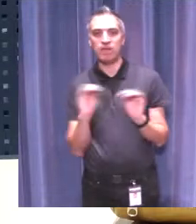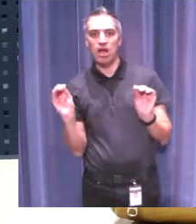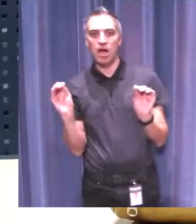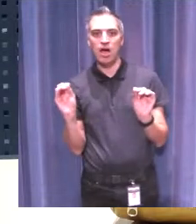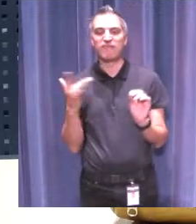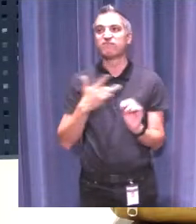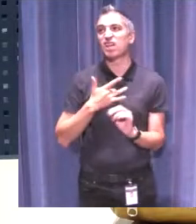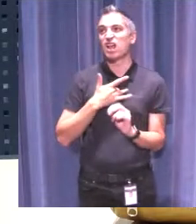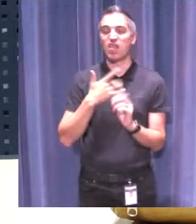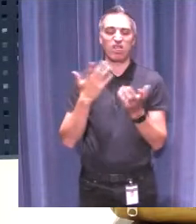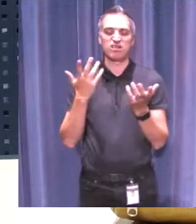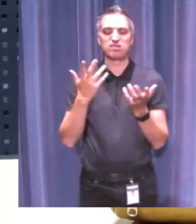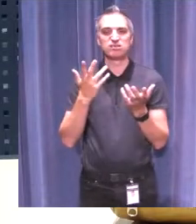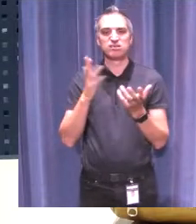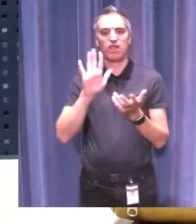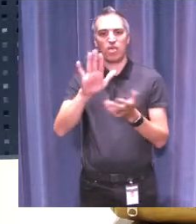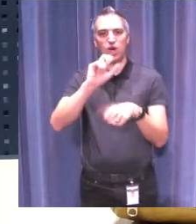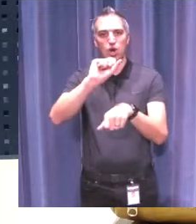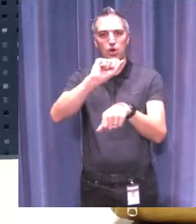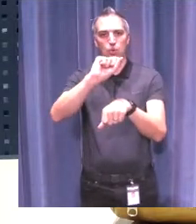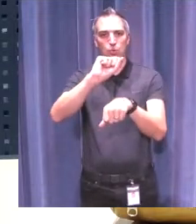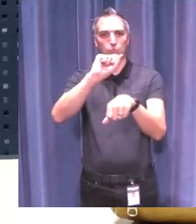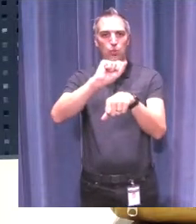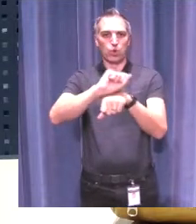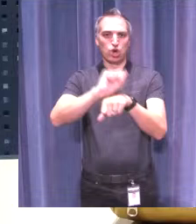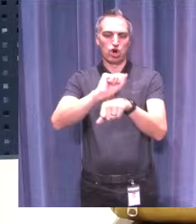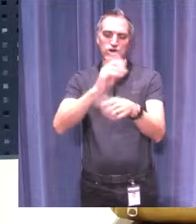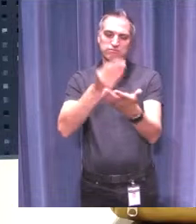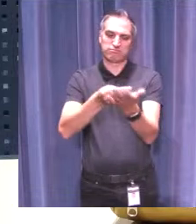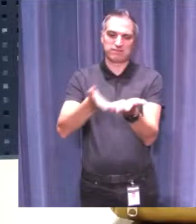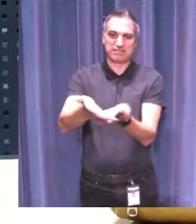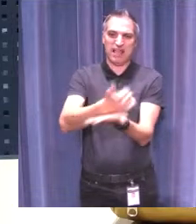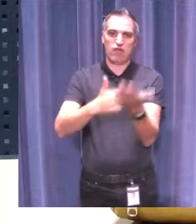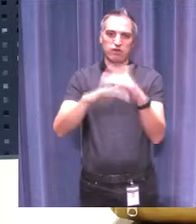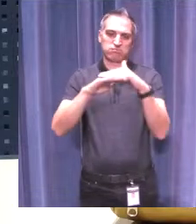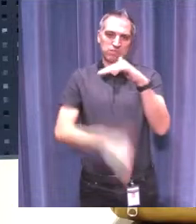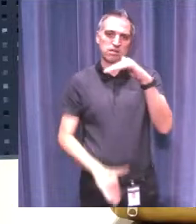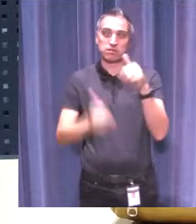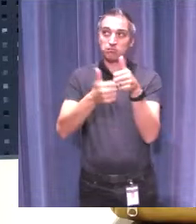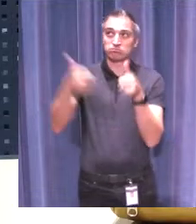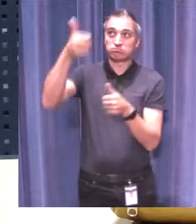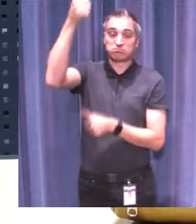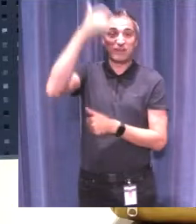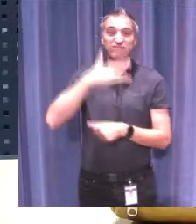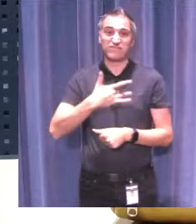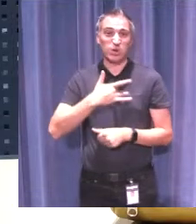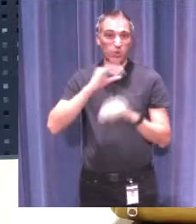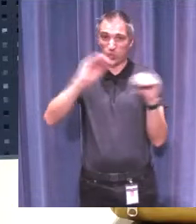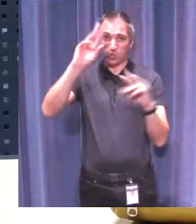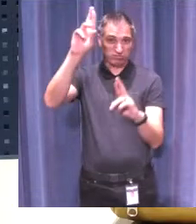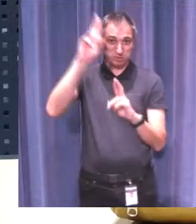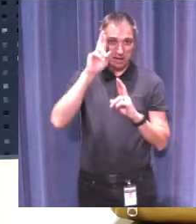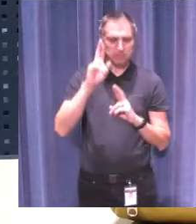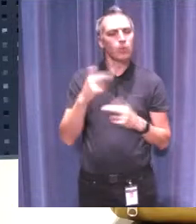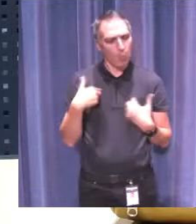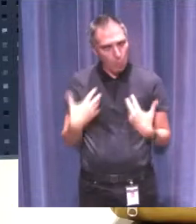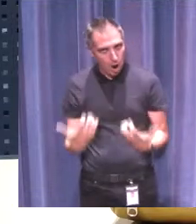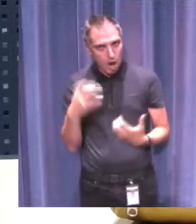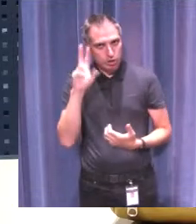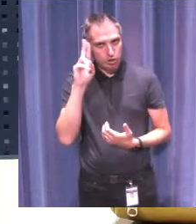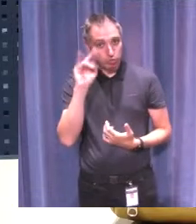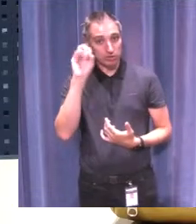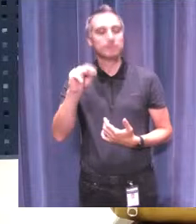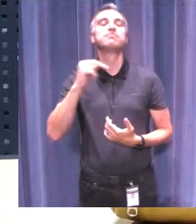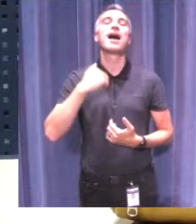obviously have lower salaries than the administrators. So when you're not respected, let's get that union. I know there's a